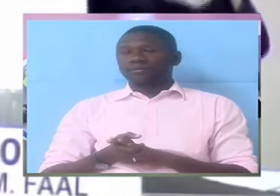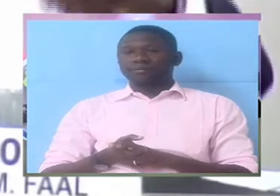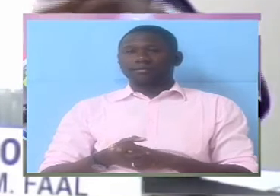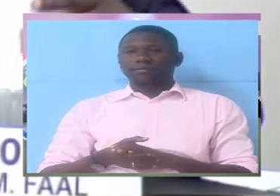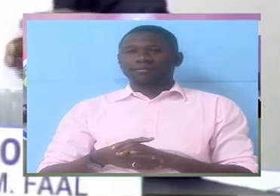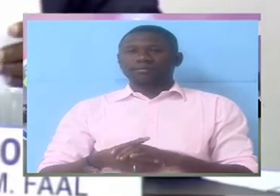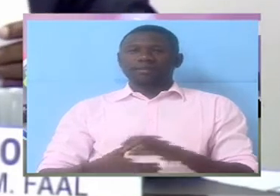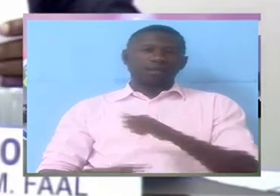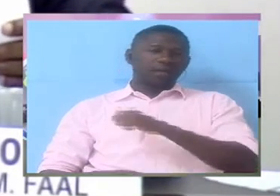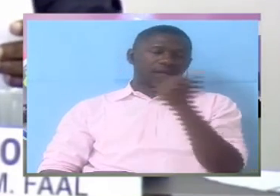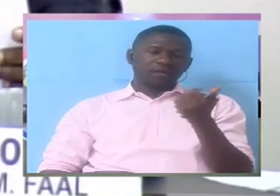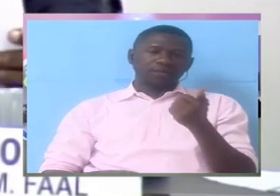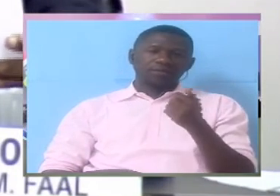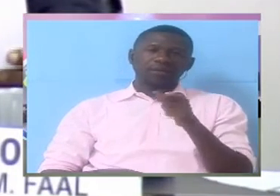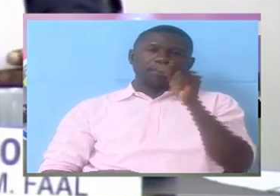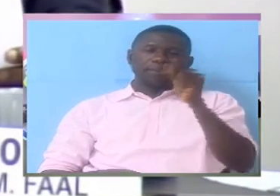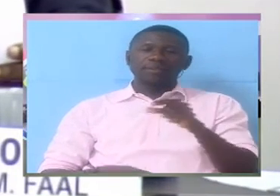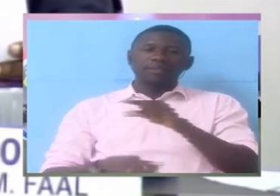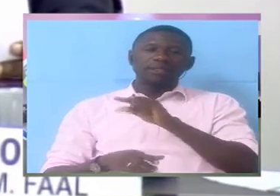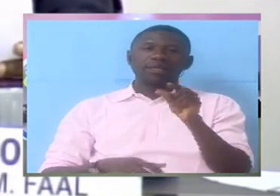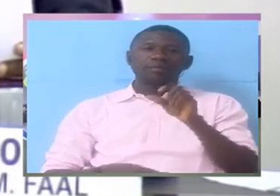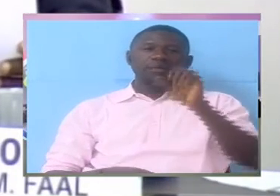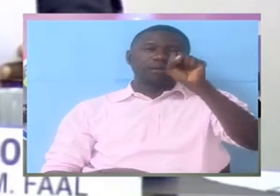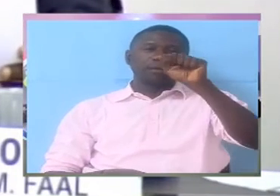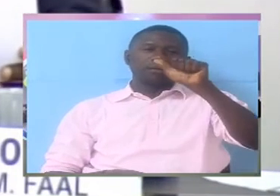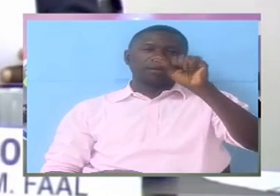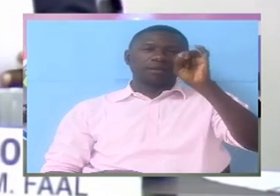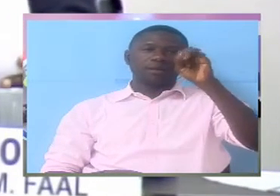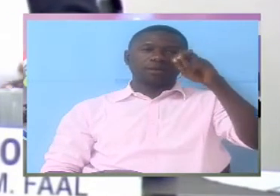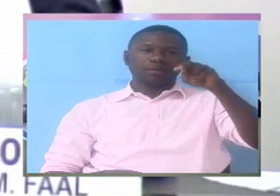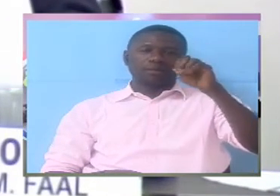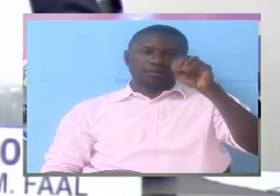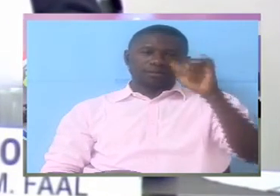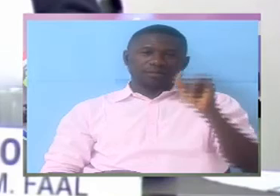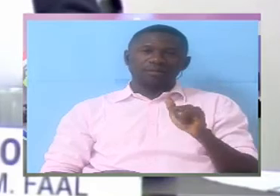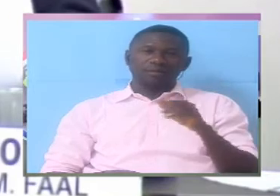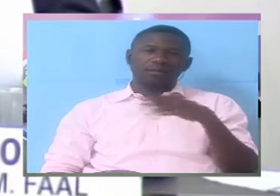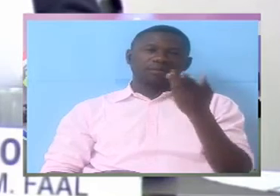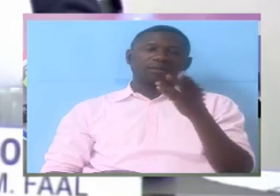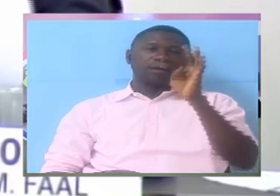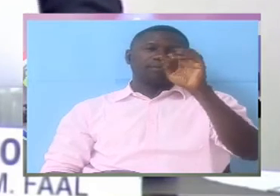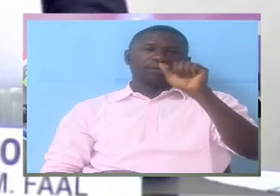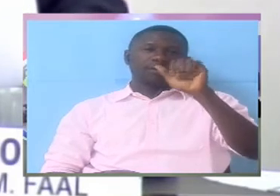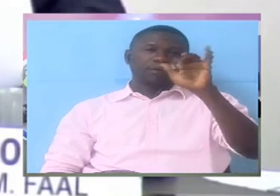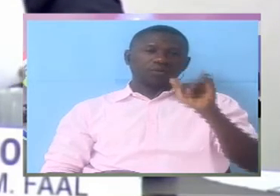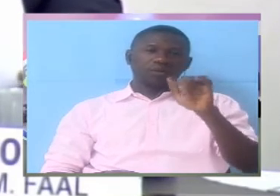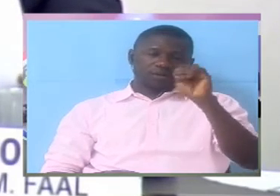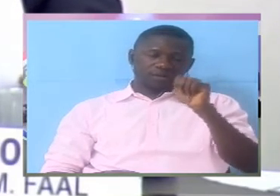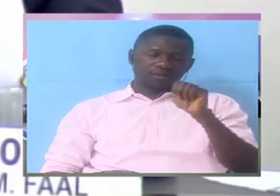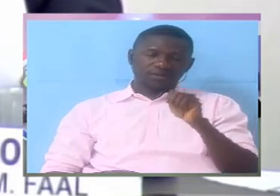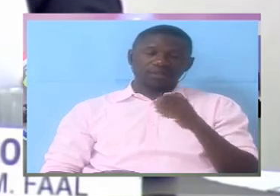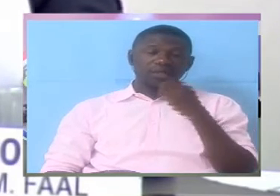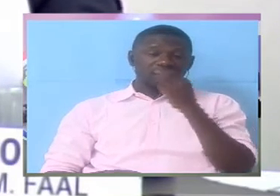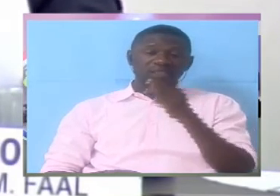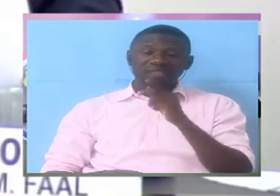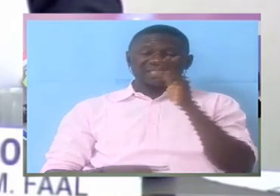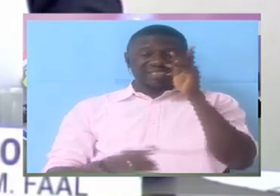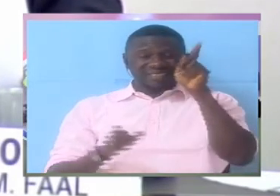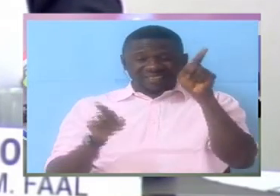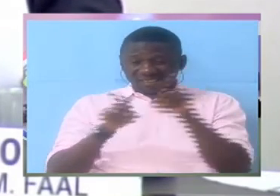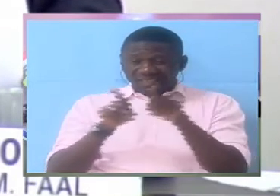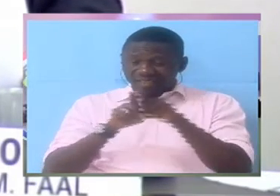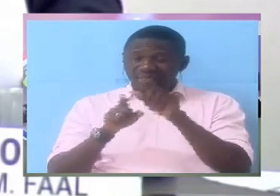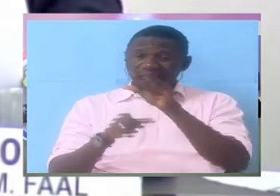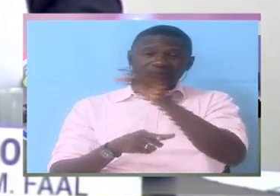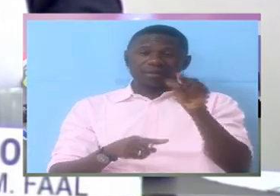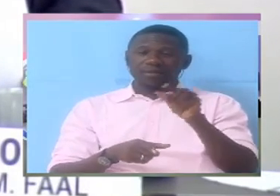And Senifai. He said exactly the same names. And I told him for Jango to kill him. As you